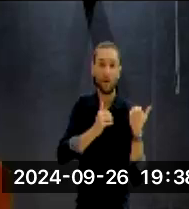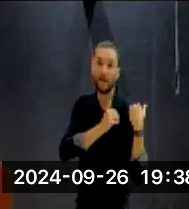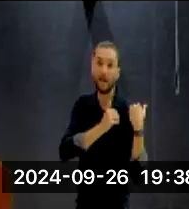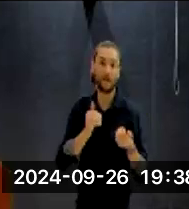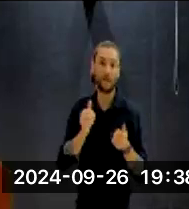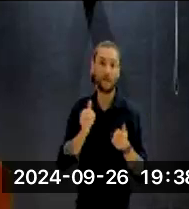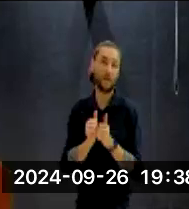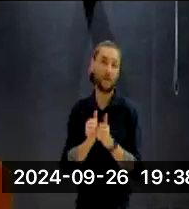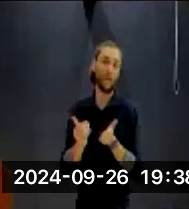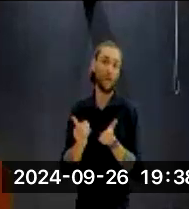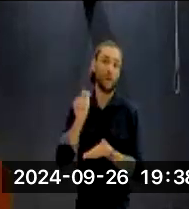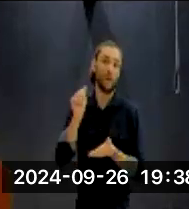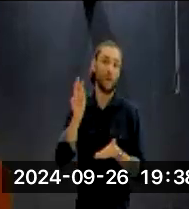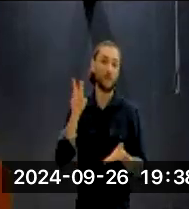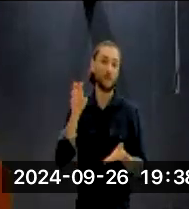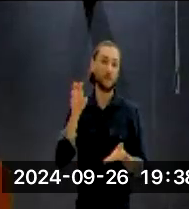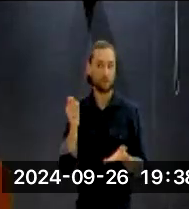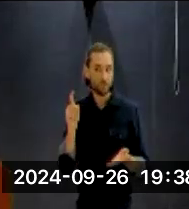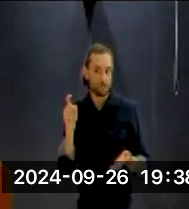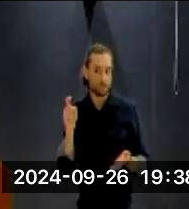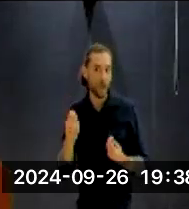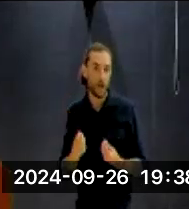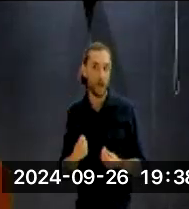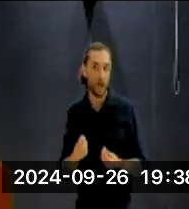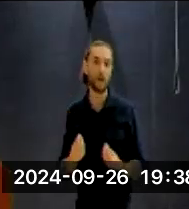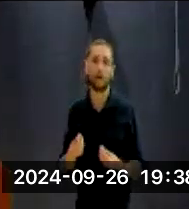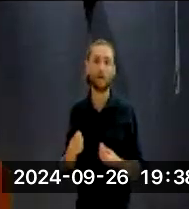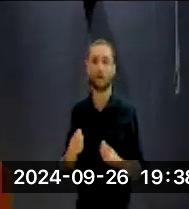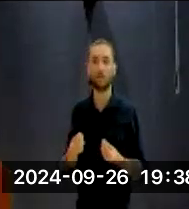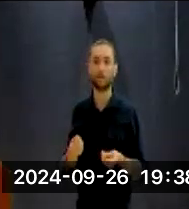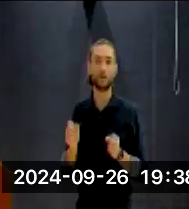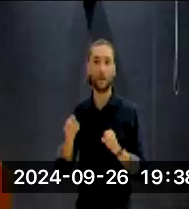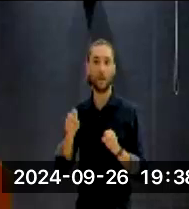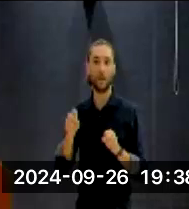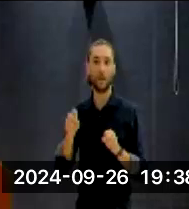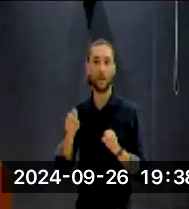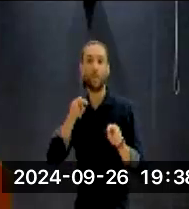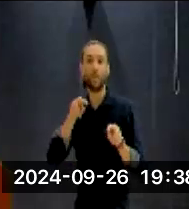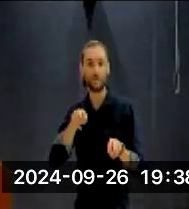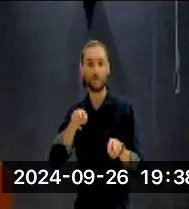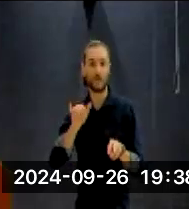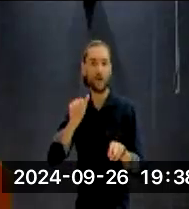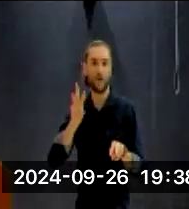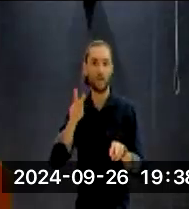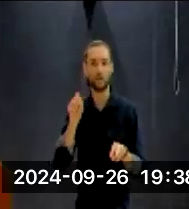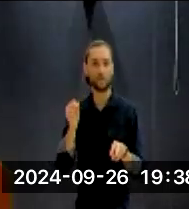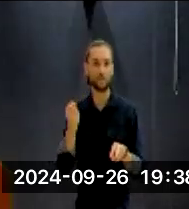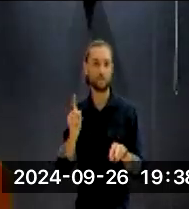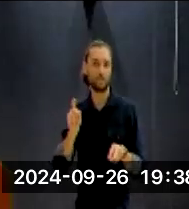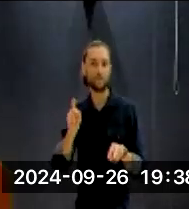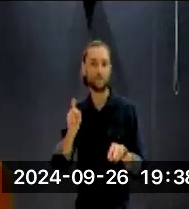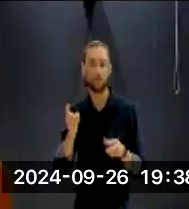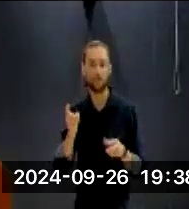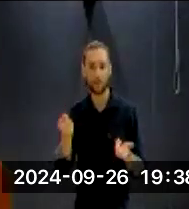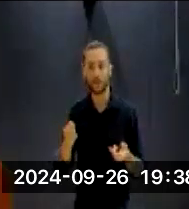laws. How are you going to enforce these laws and